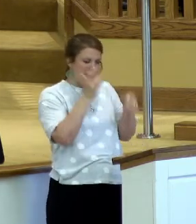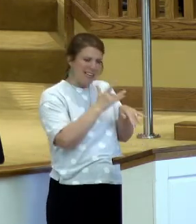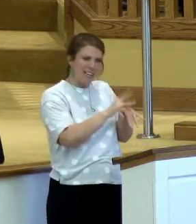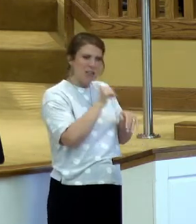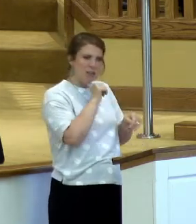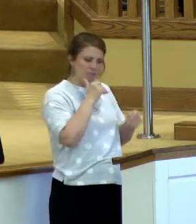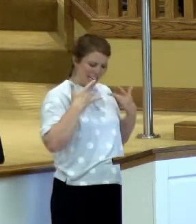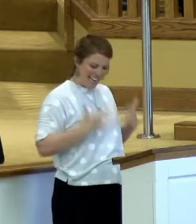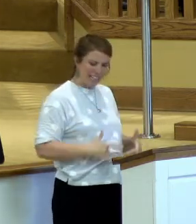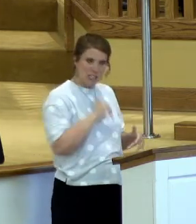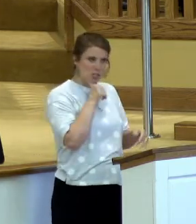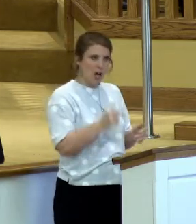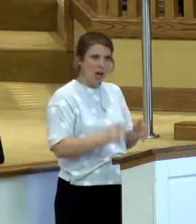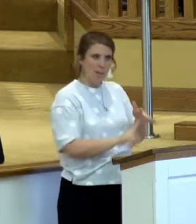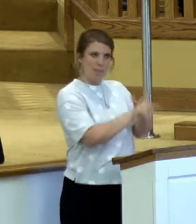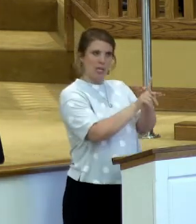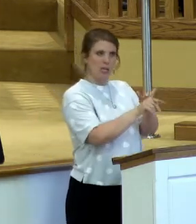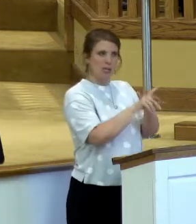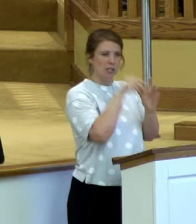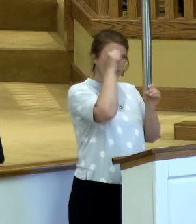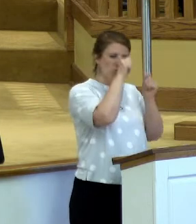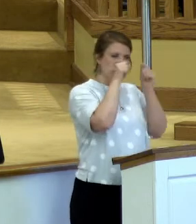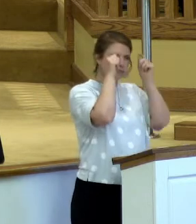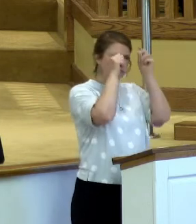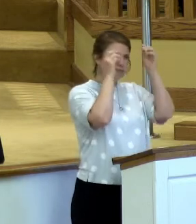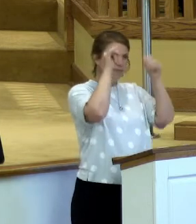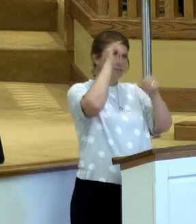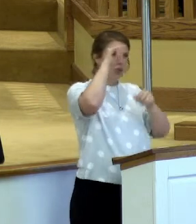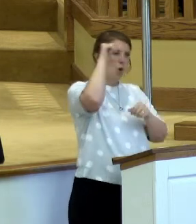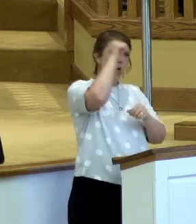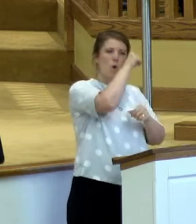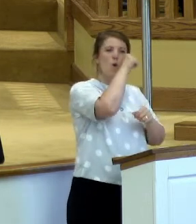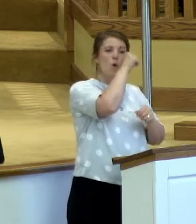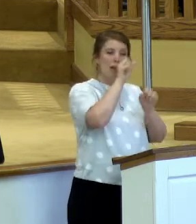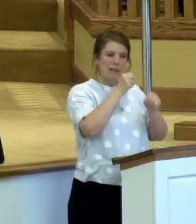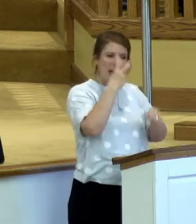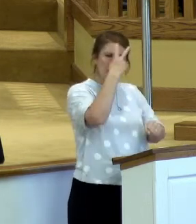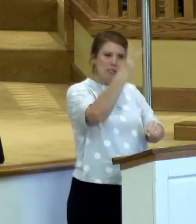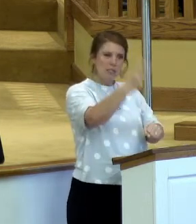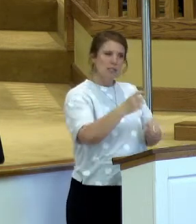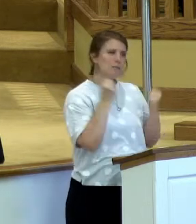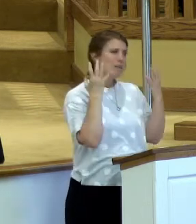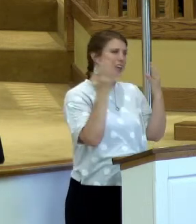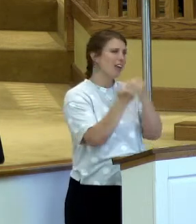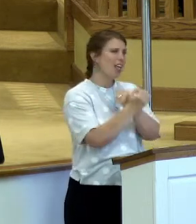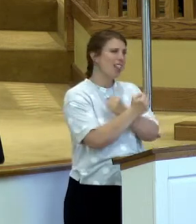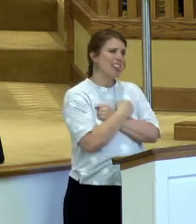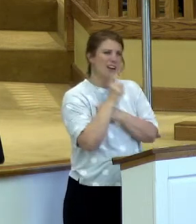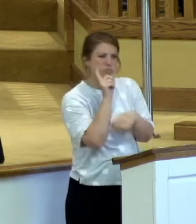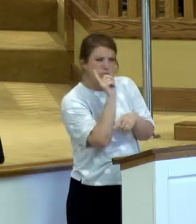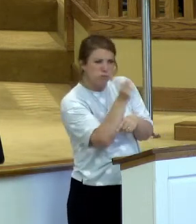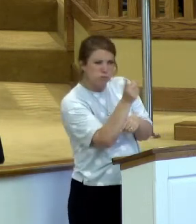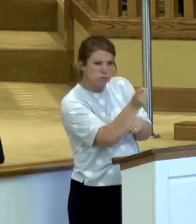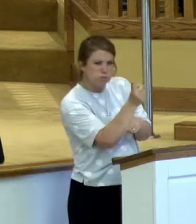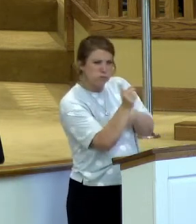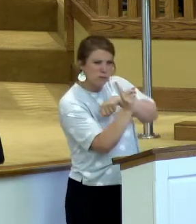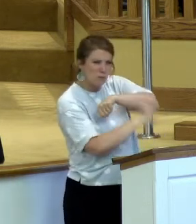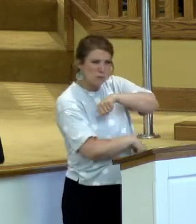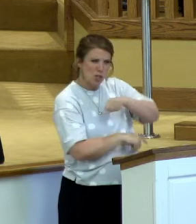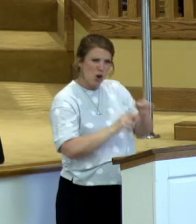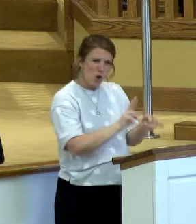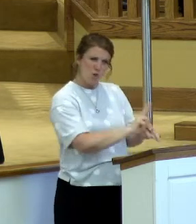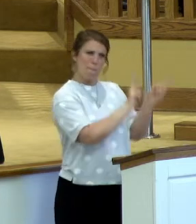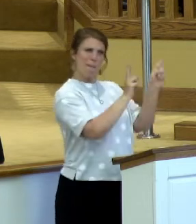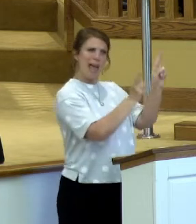appear, and anoint thine eyes with eye salve, that thou mayest see. As many as I love, I rebuke and chasten, be zealous therefore, and